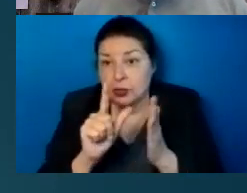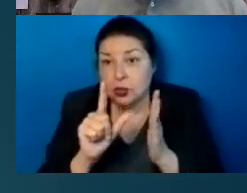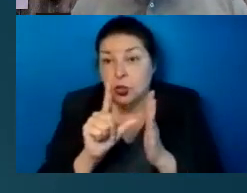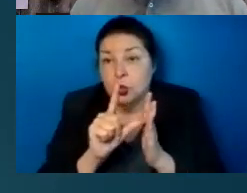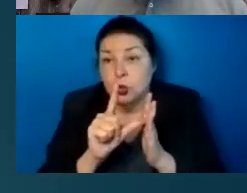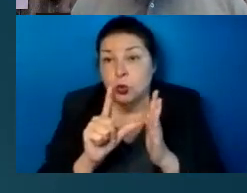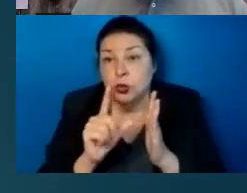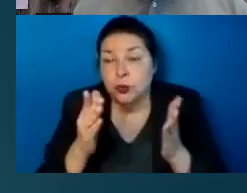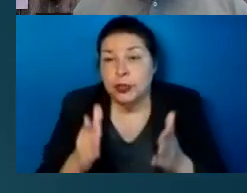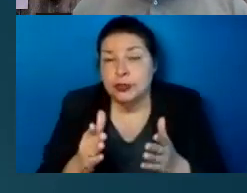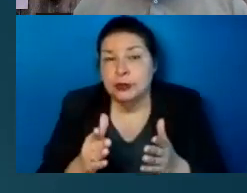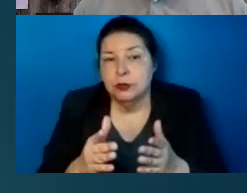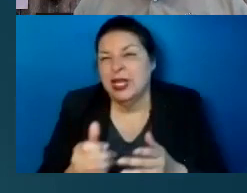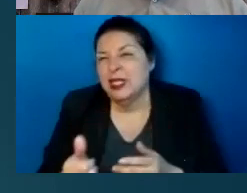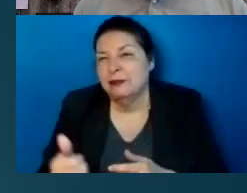reject that.